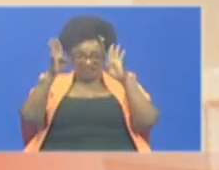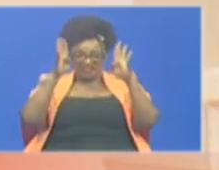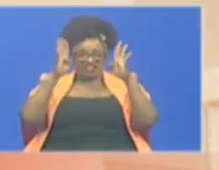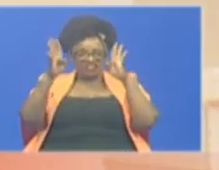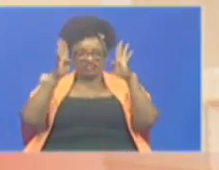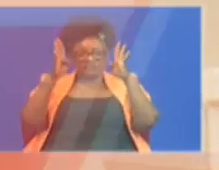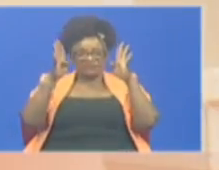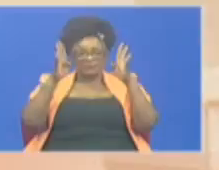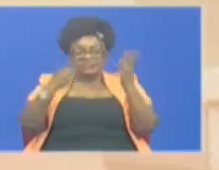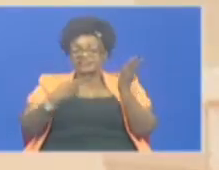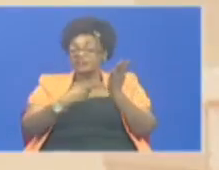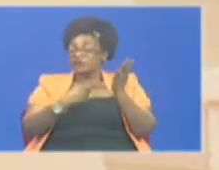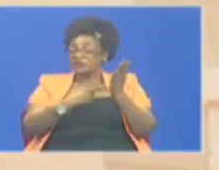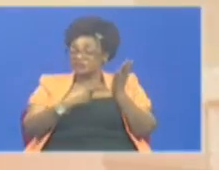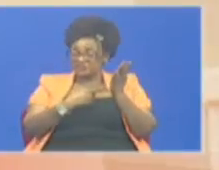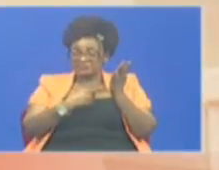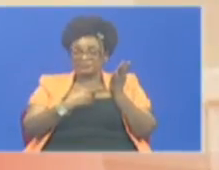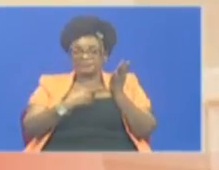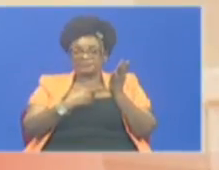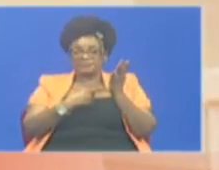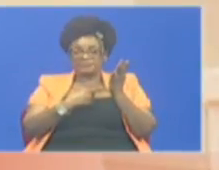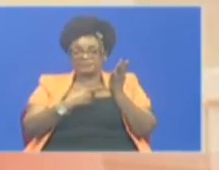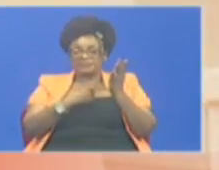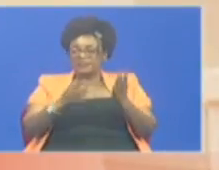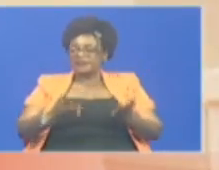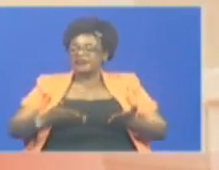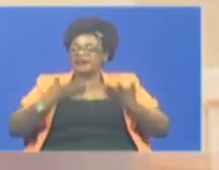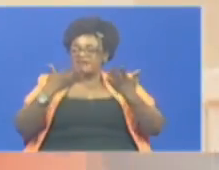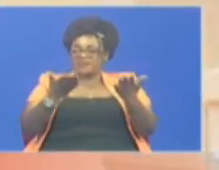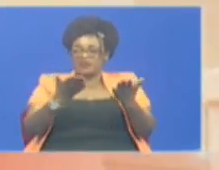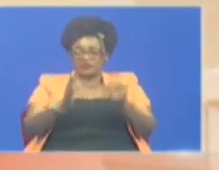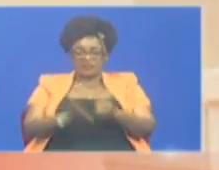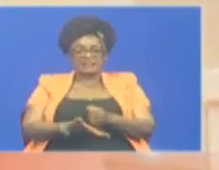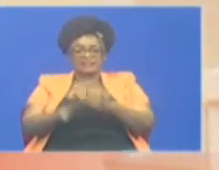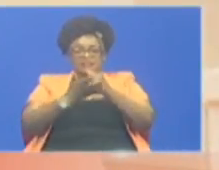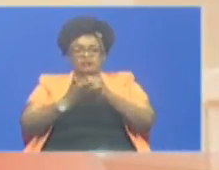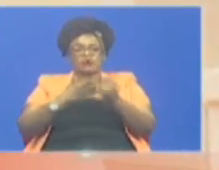and technology in the delivery of assistance to our people.